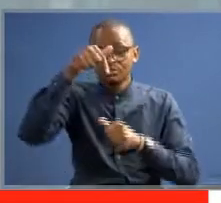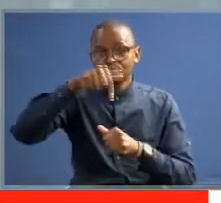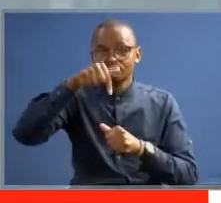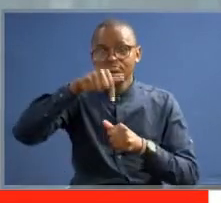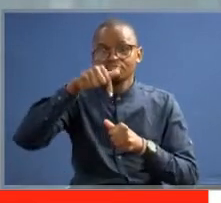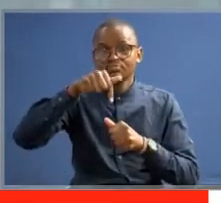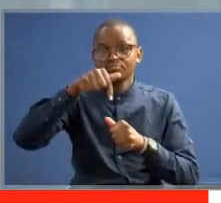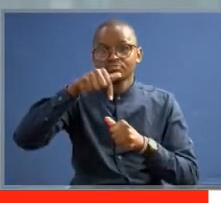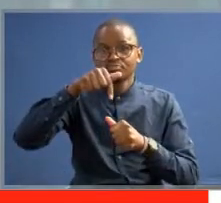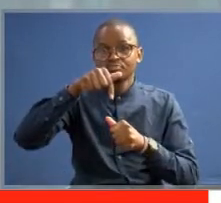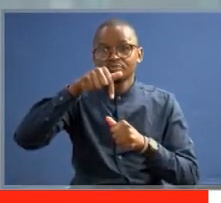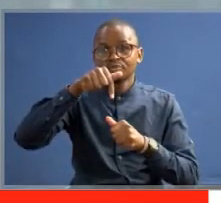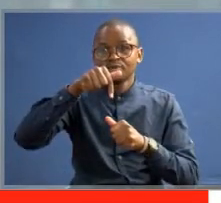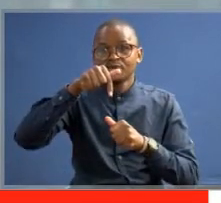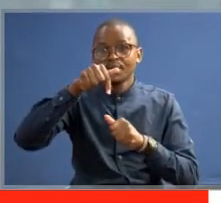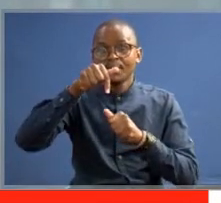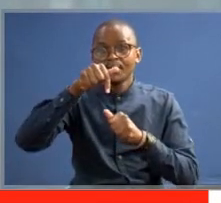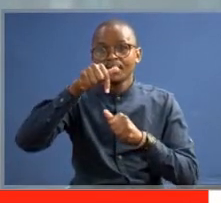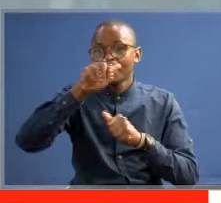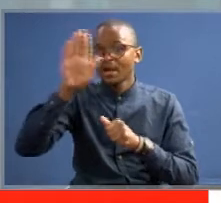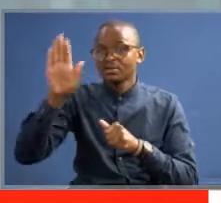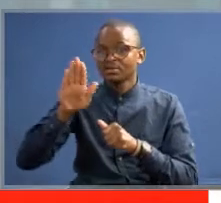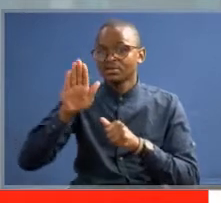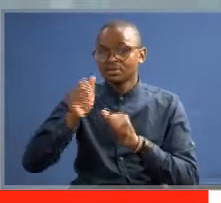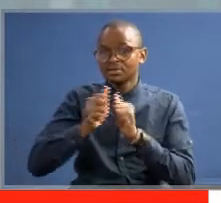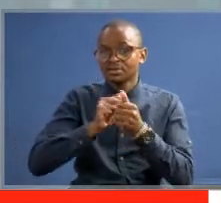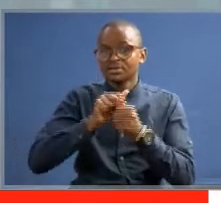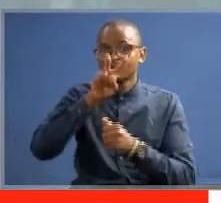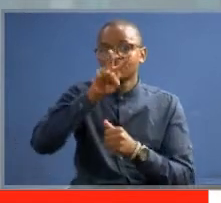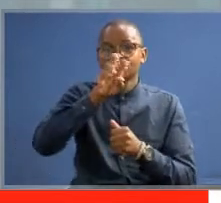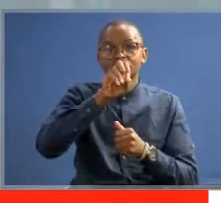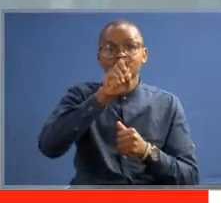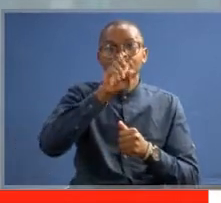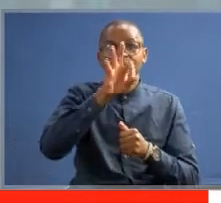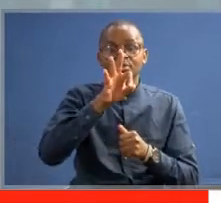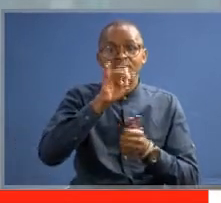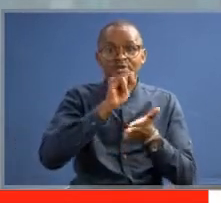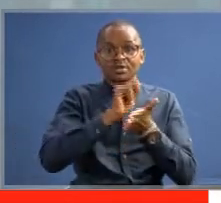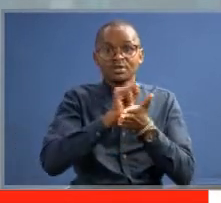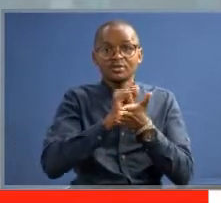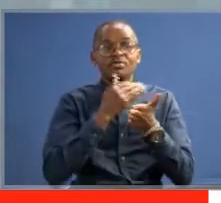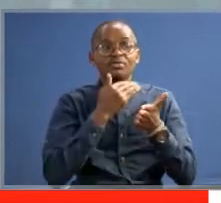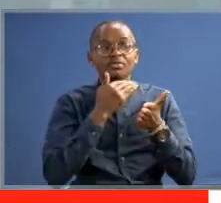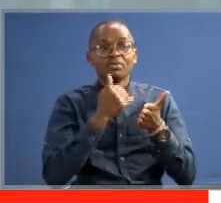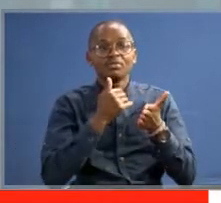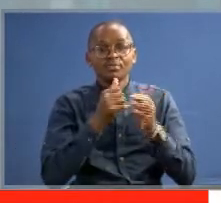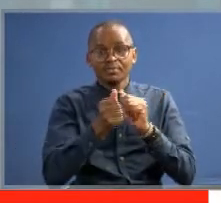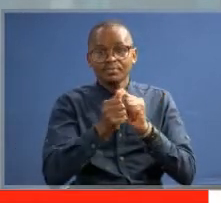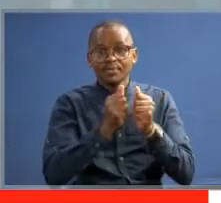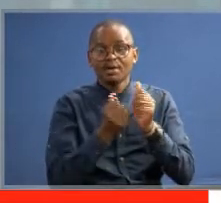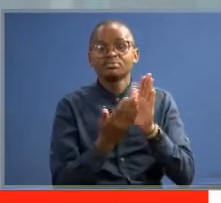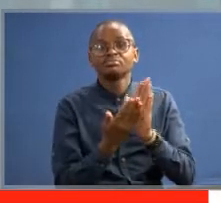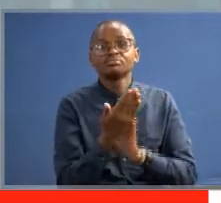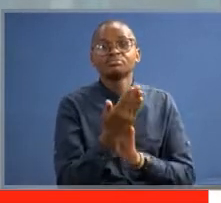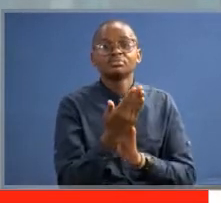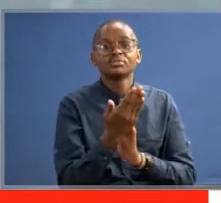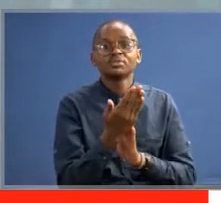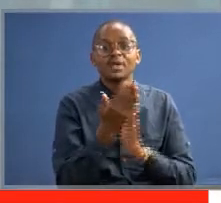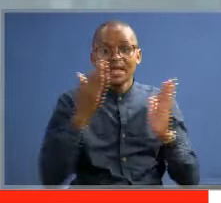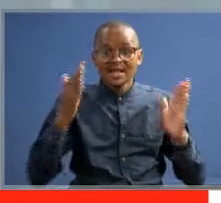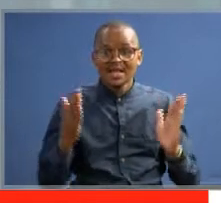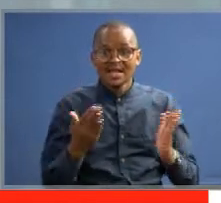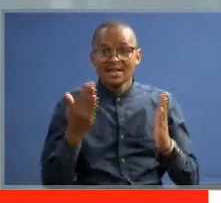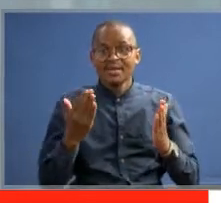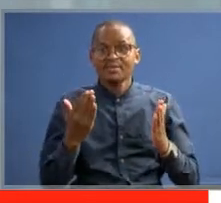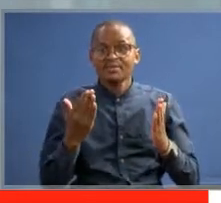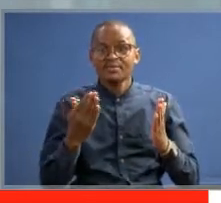tonight, enacted by Parliament, the Sports Act 2013 is an act that seeks to harness sports development, encourage and